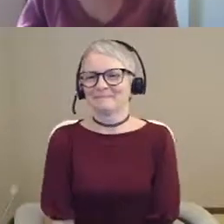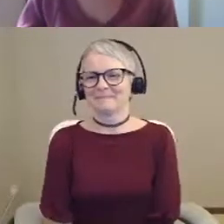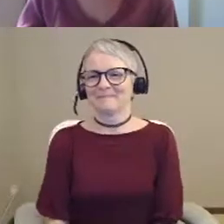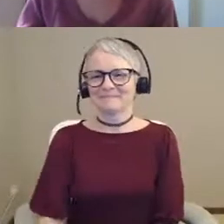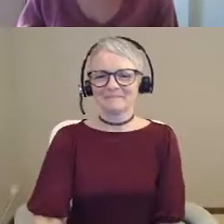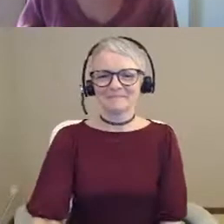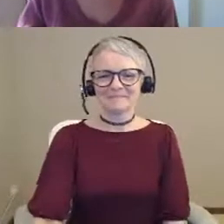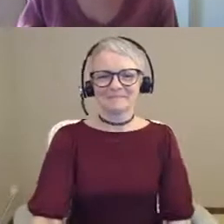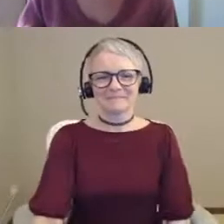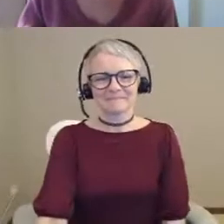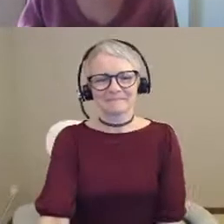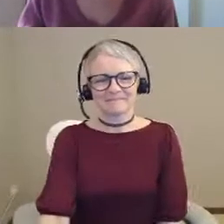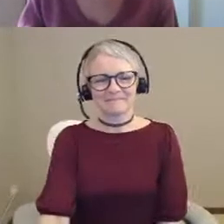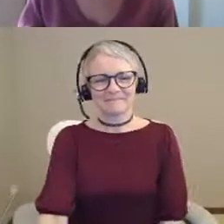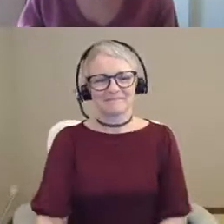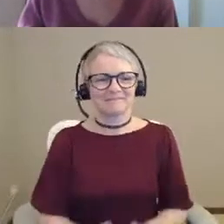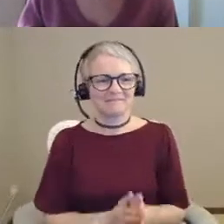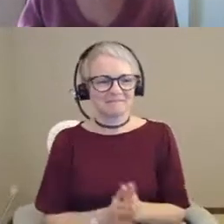Right, I think we are